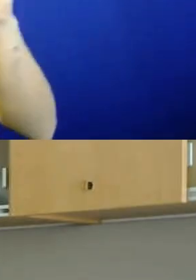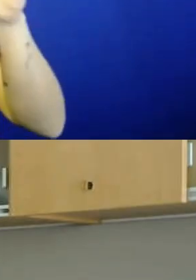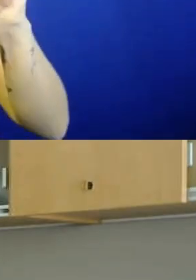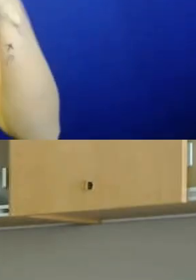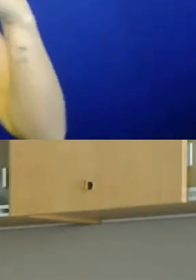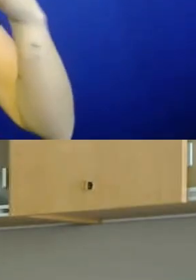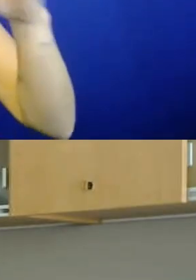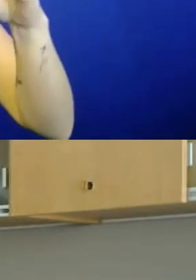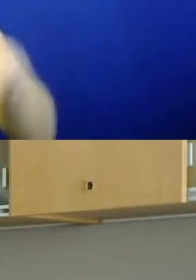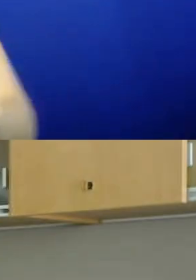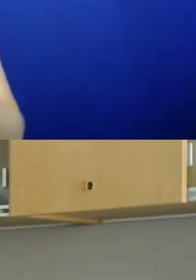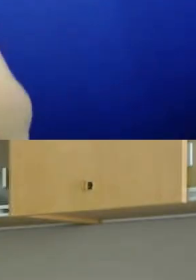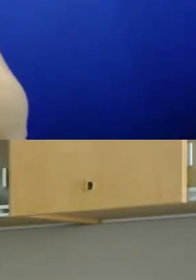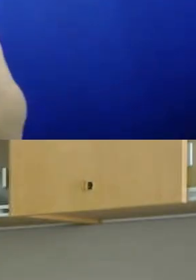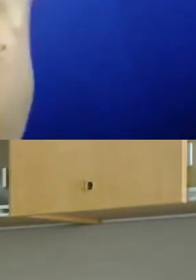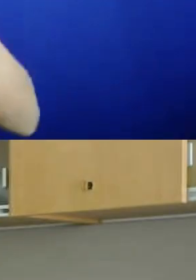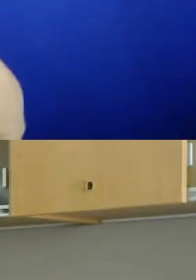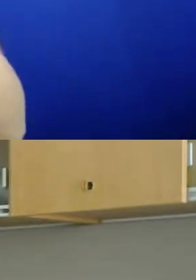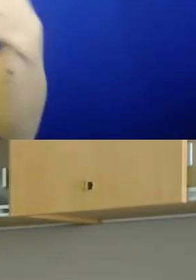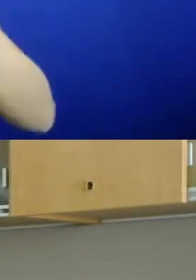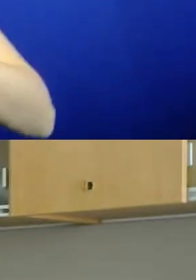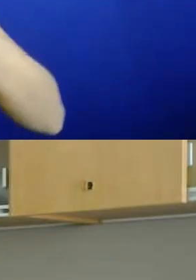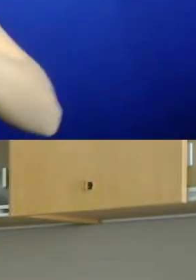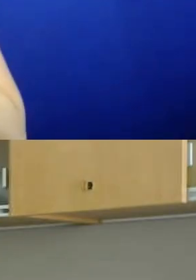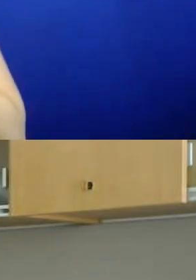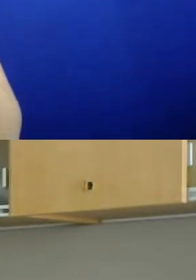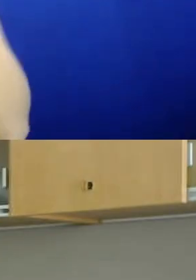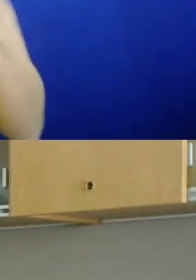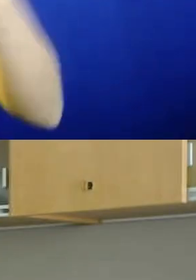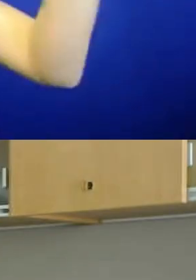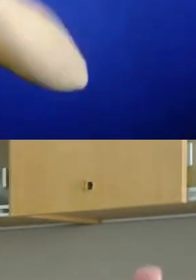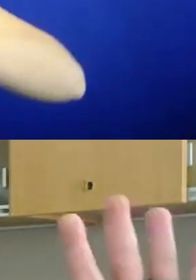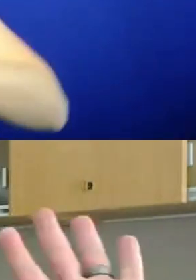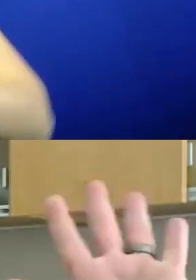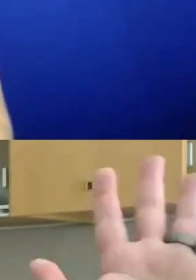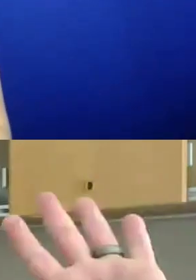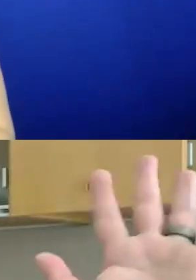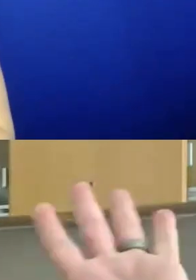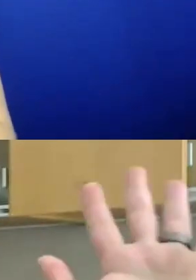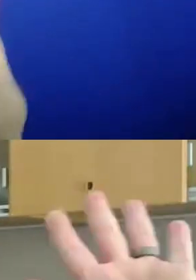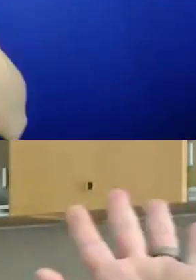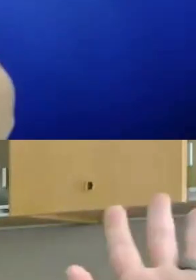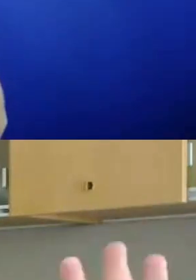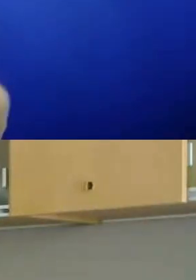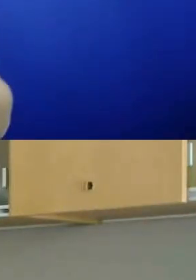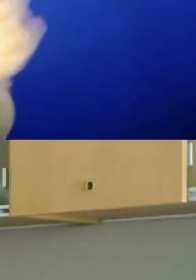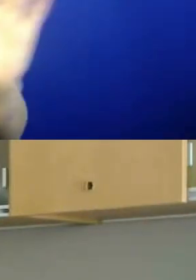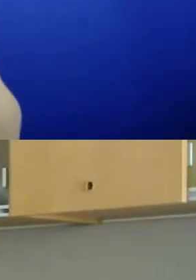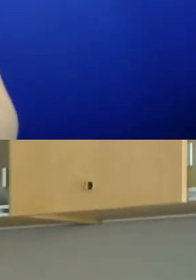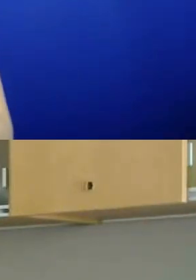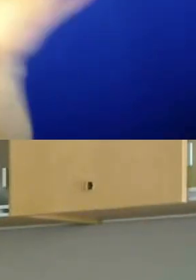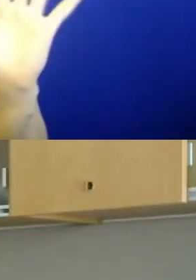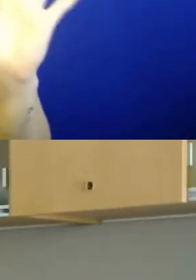17th. So thank you again for joining us, and we will see you next time. Thanks, everybody. Thank you.